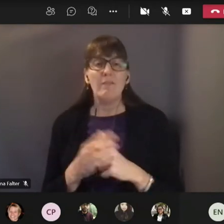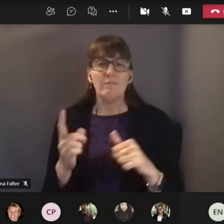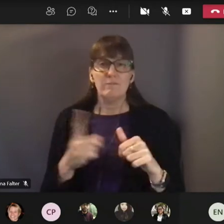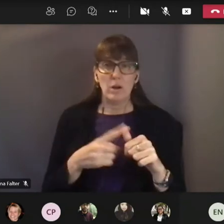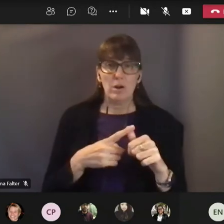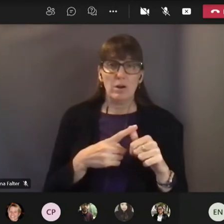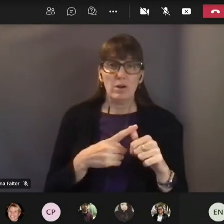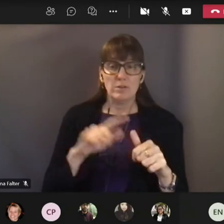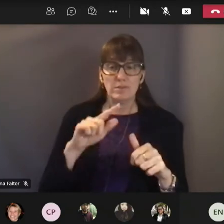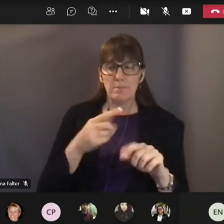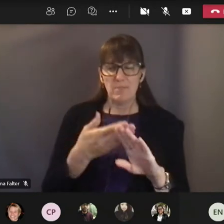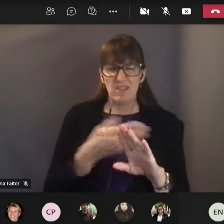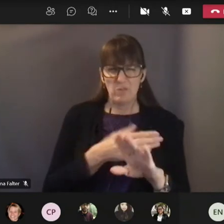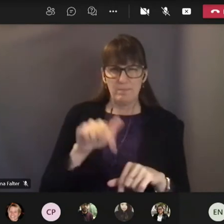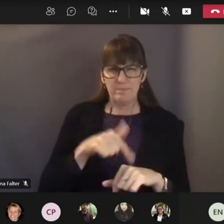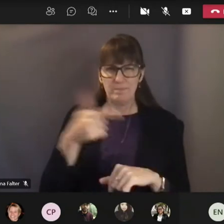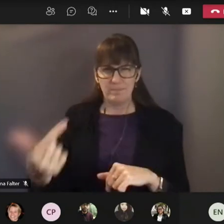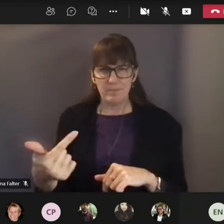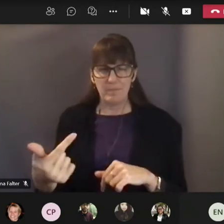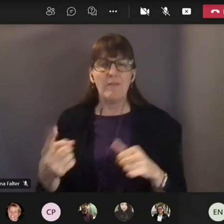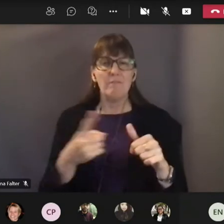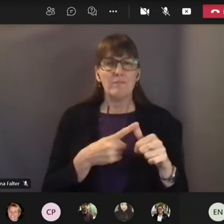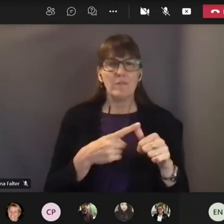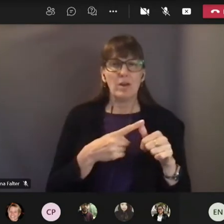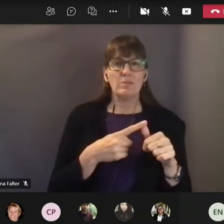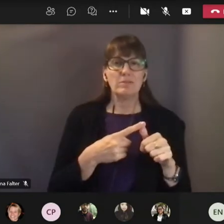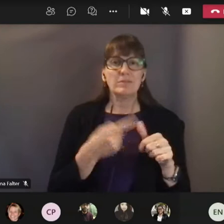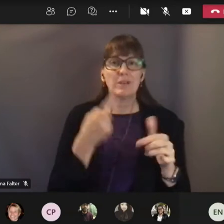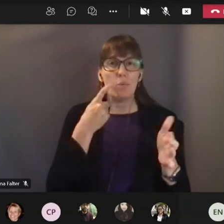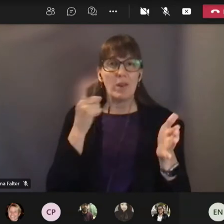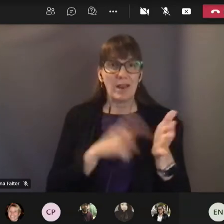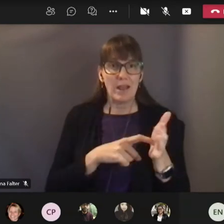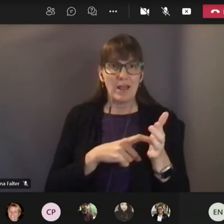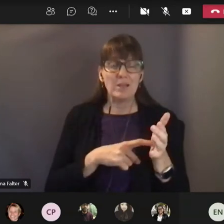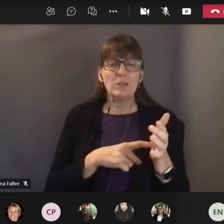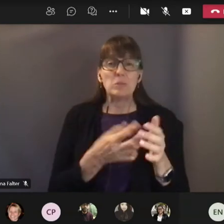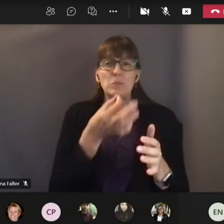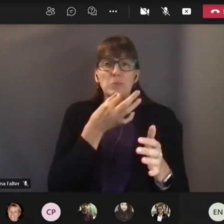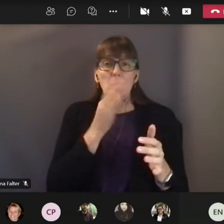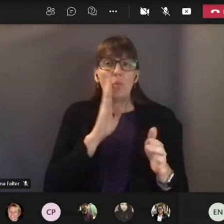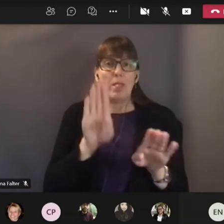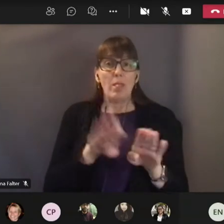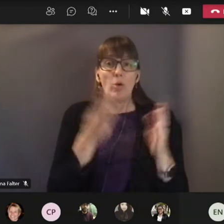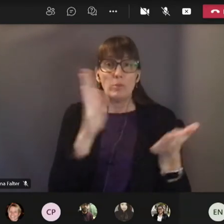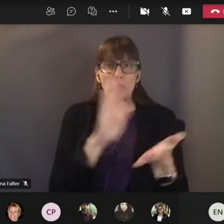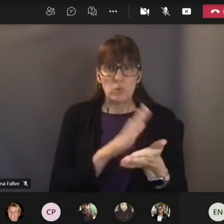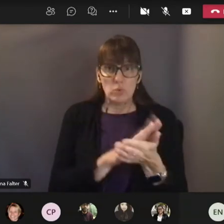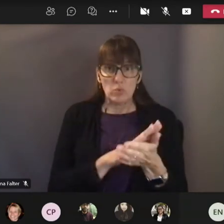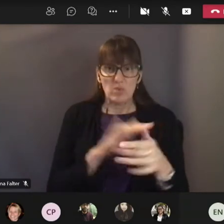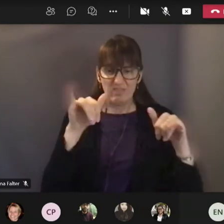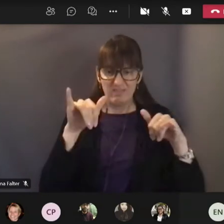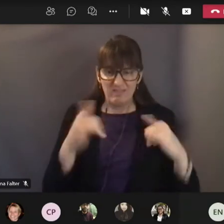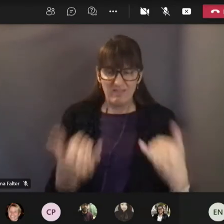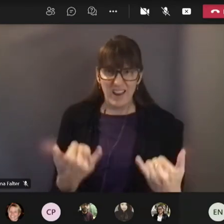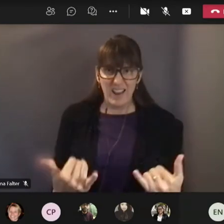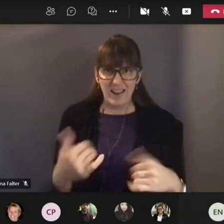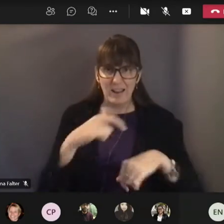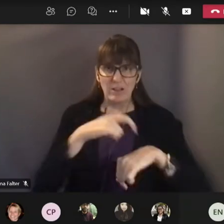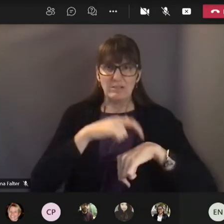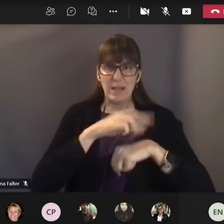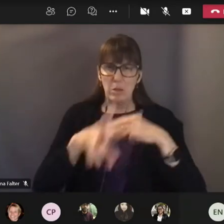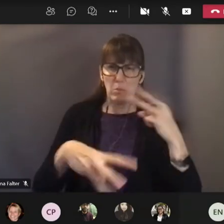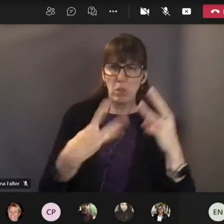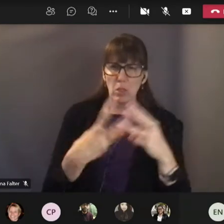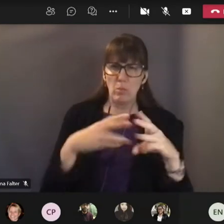let me first acknowledge that we are about to open a schools in a time when the globe is experiencing another surge